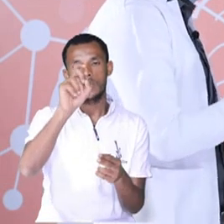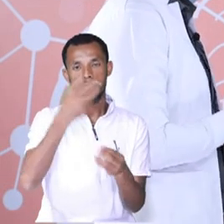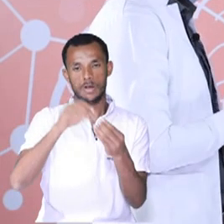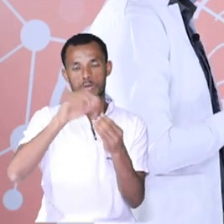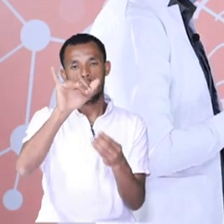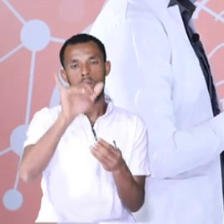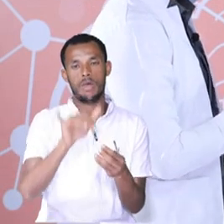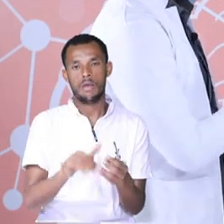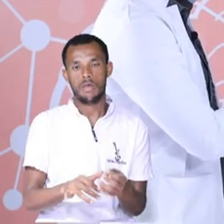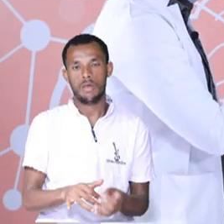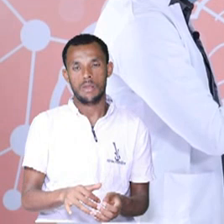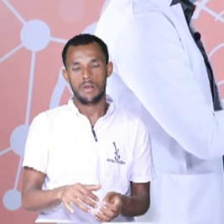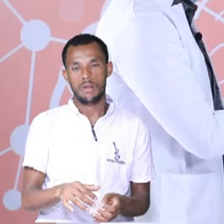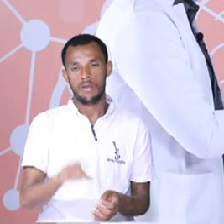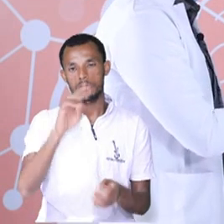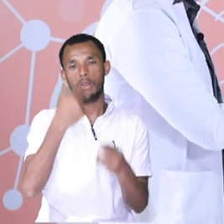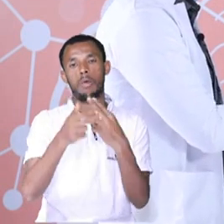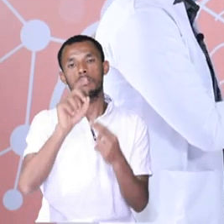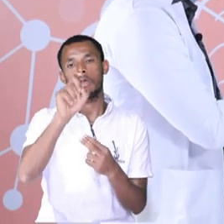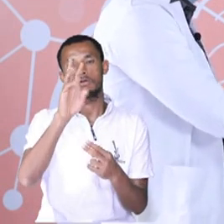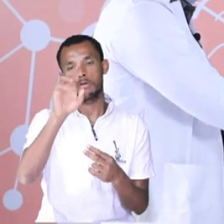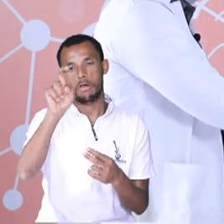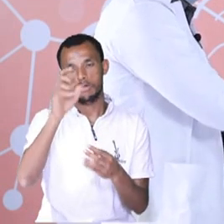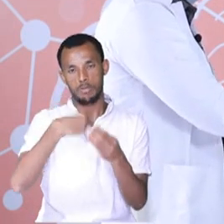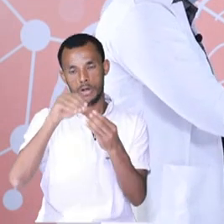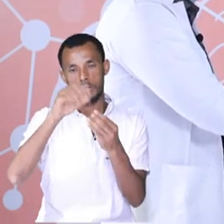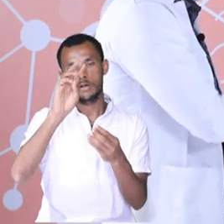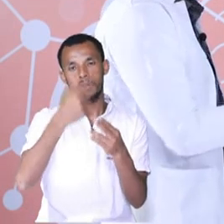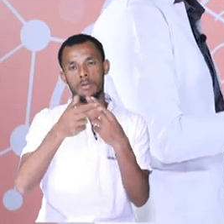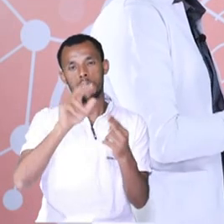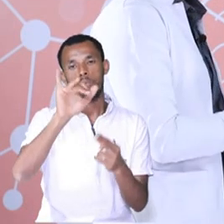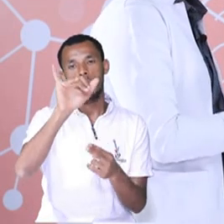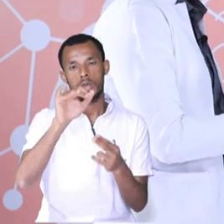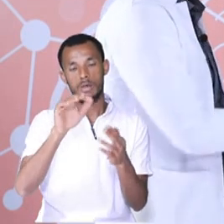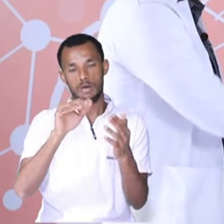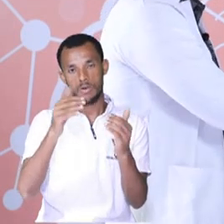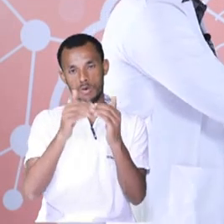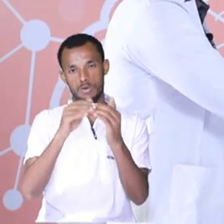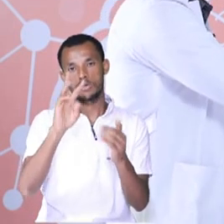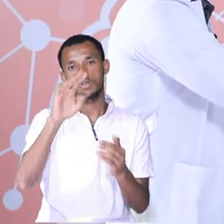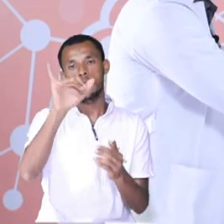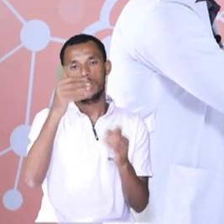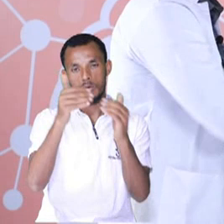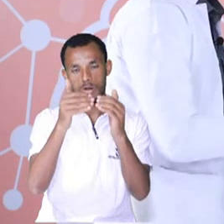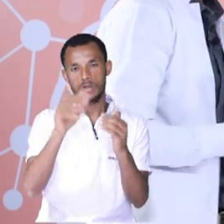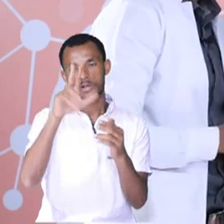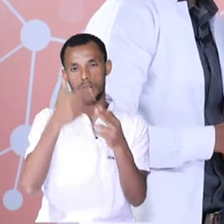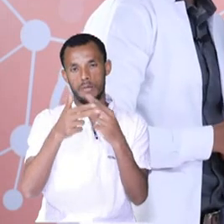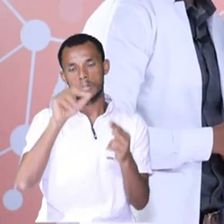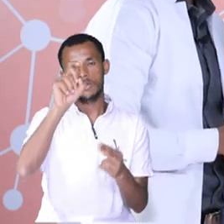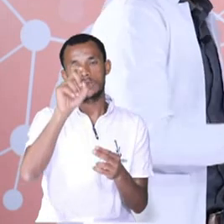y. So, 6 times x, 6x plus 6 times y, 6y is equal to 3 times